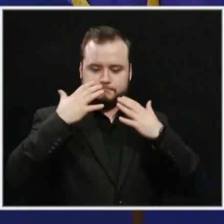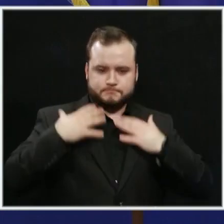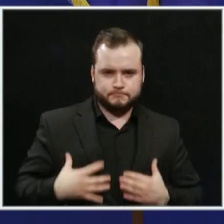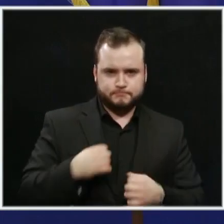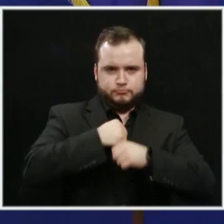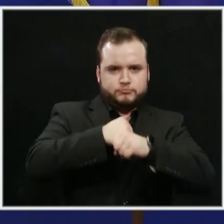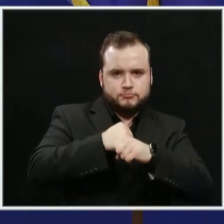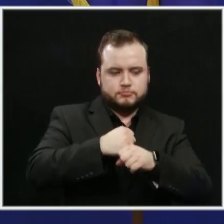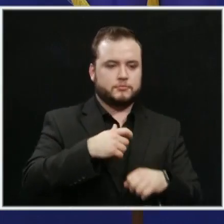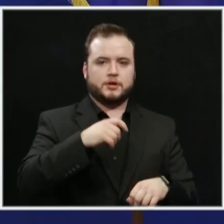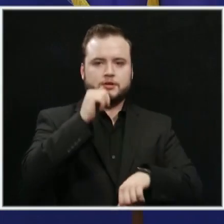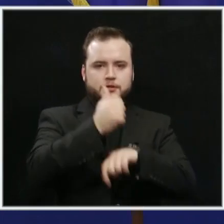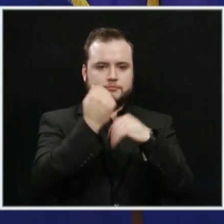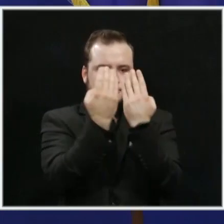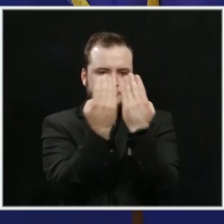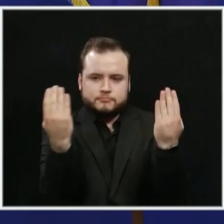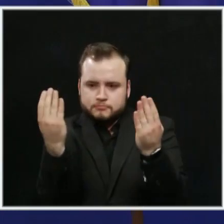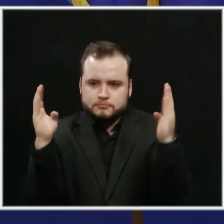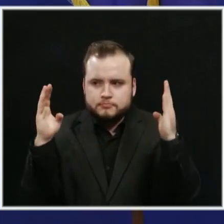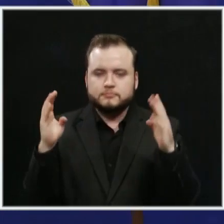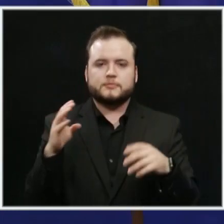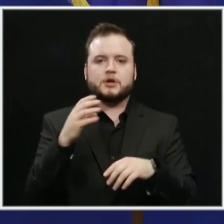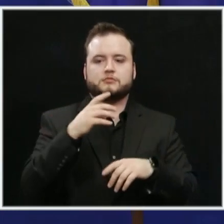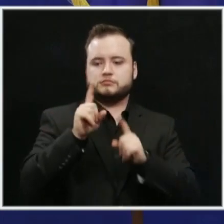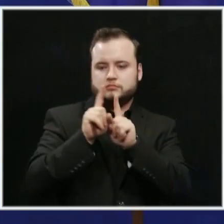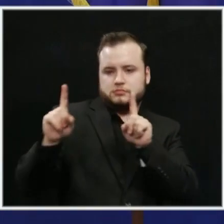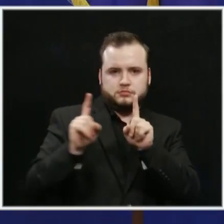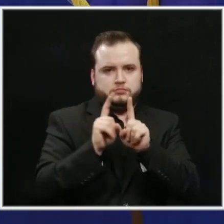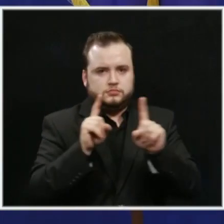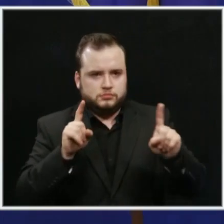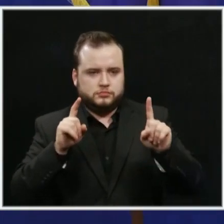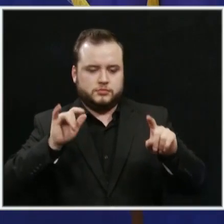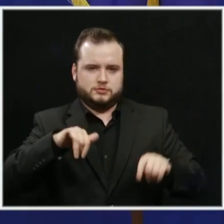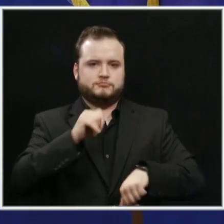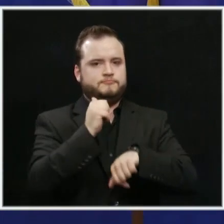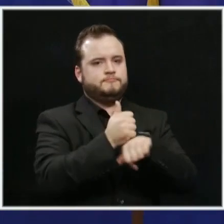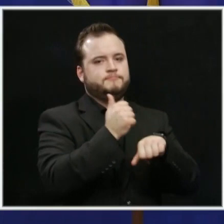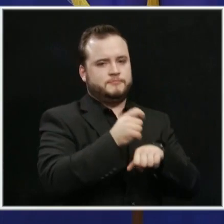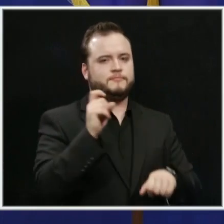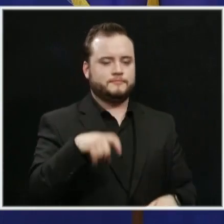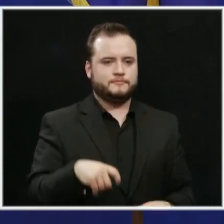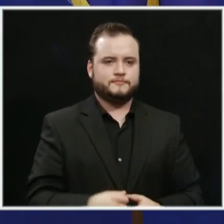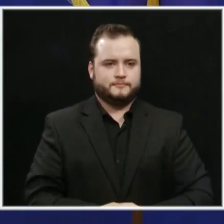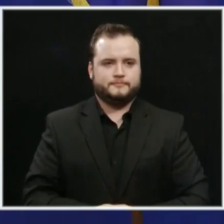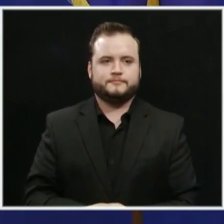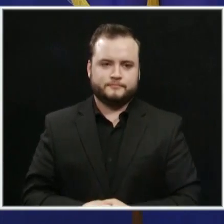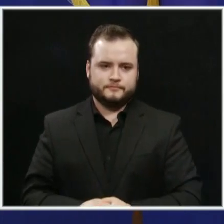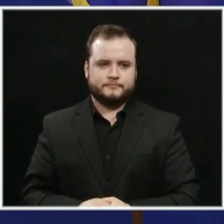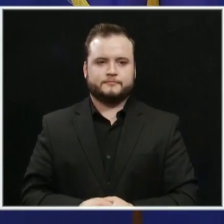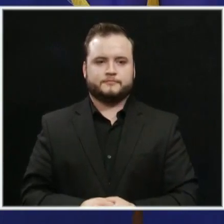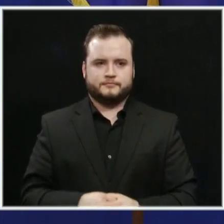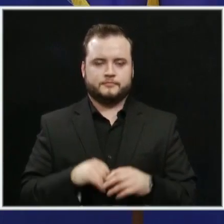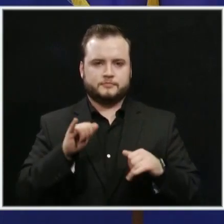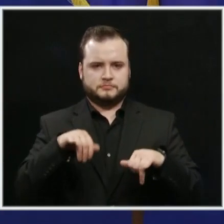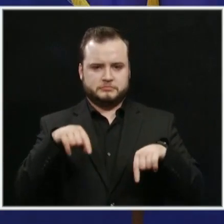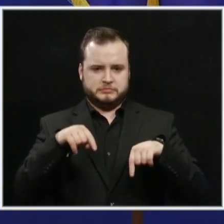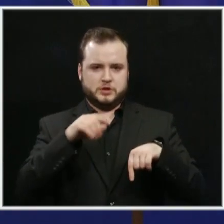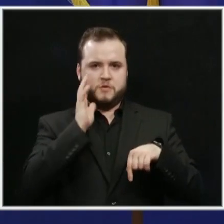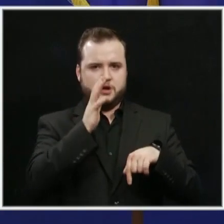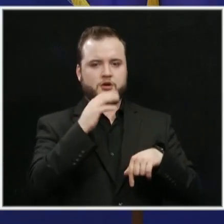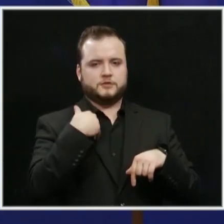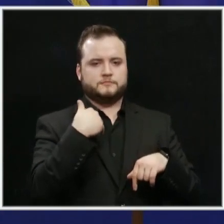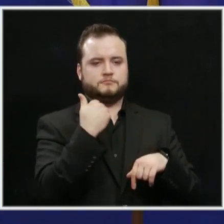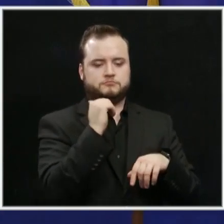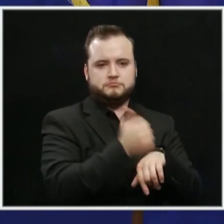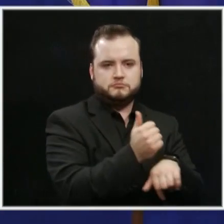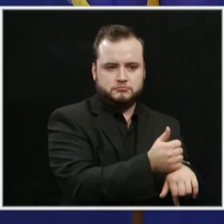they have indicated to us that the desire to go further. I think, again, we know that